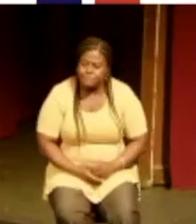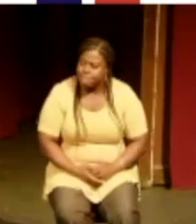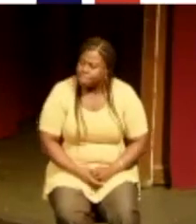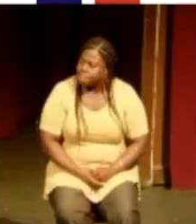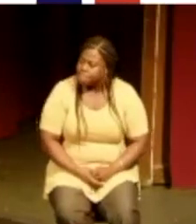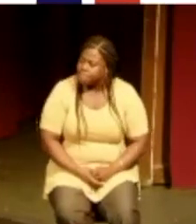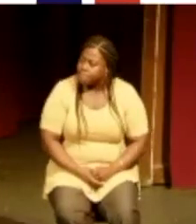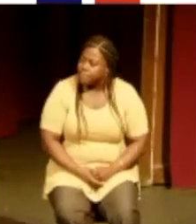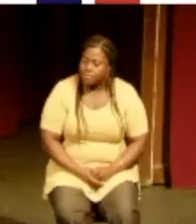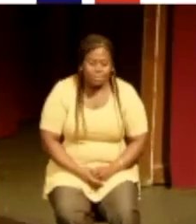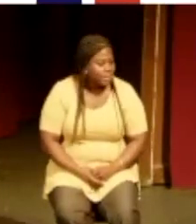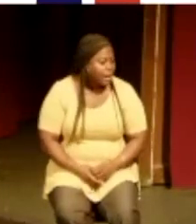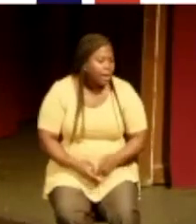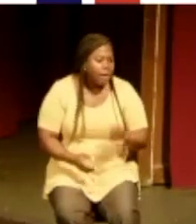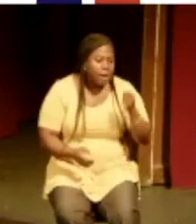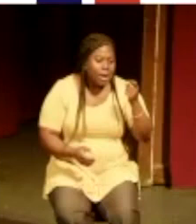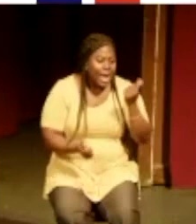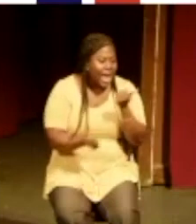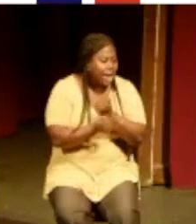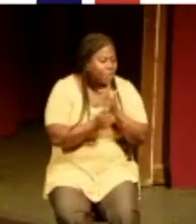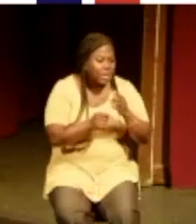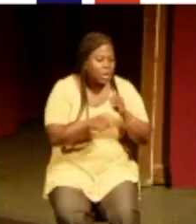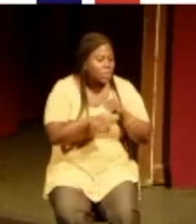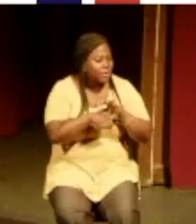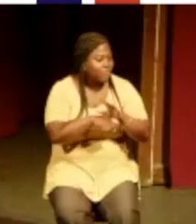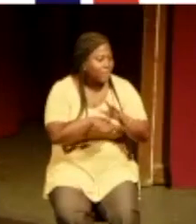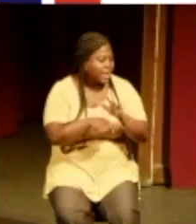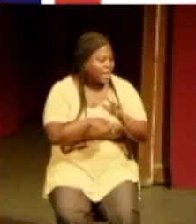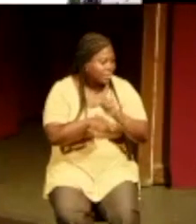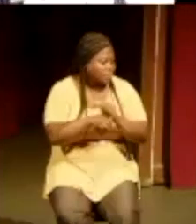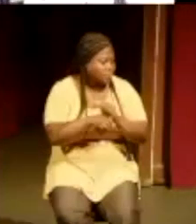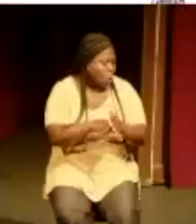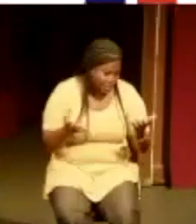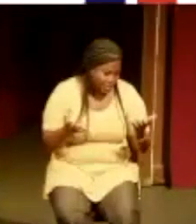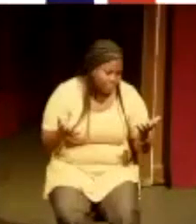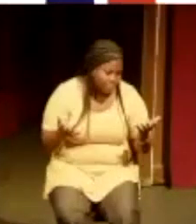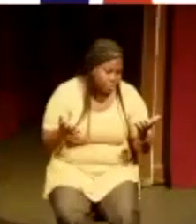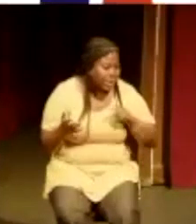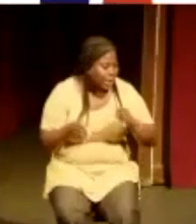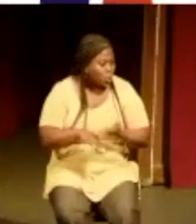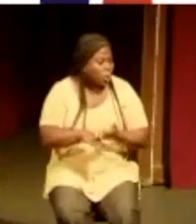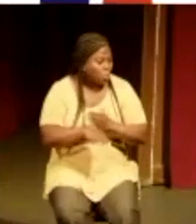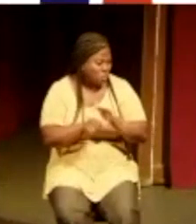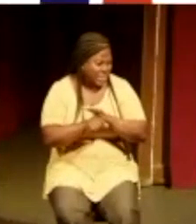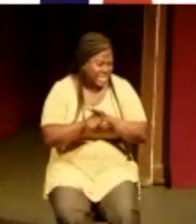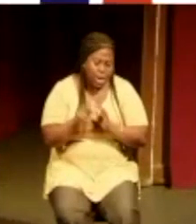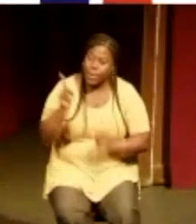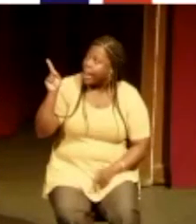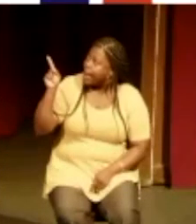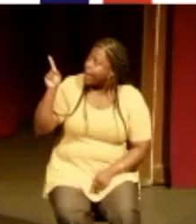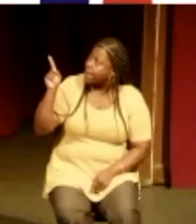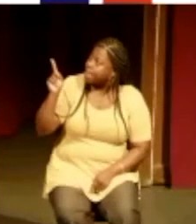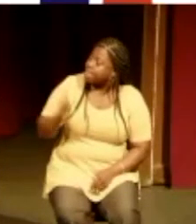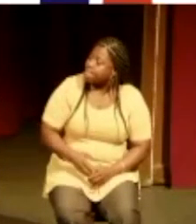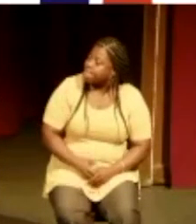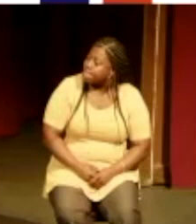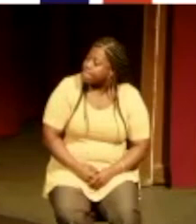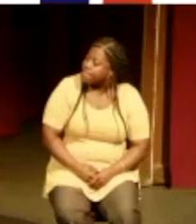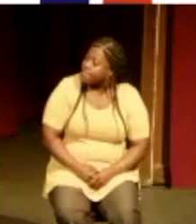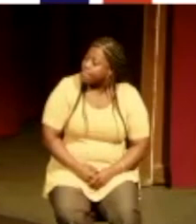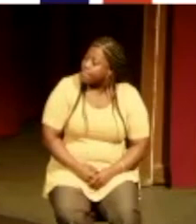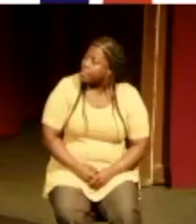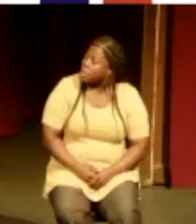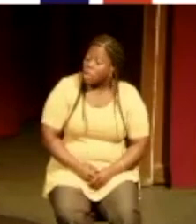all pandemic-driven, but we do have some work to do in this area. We saw a similar phenomenon on the career and